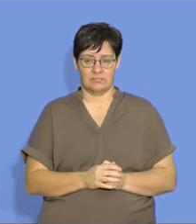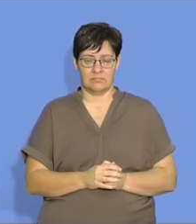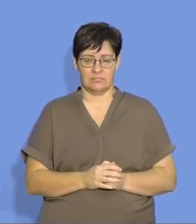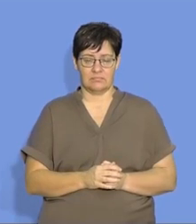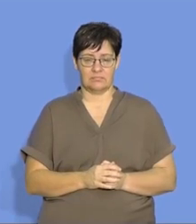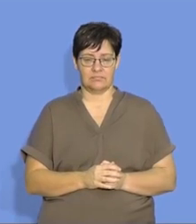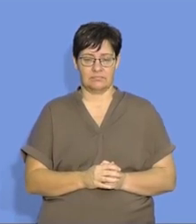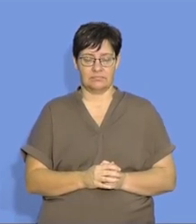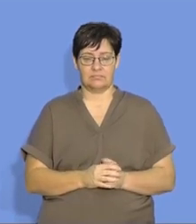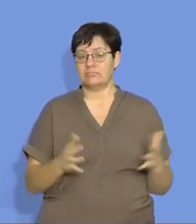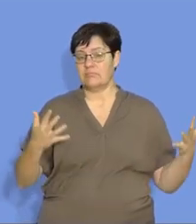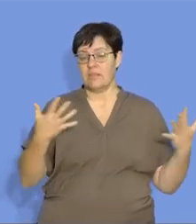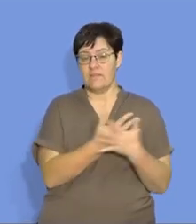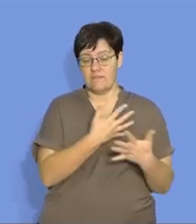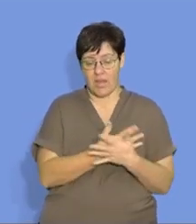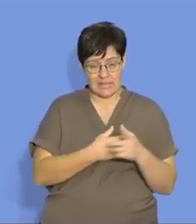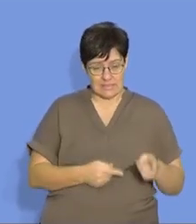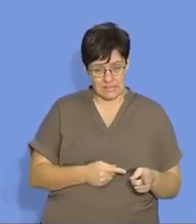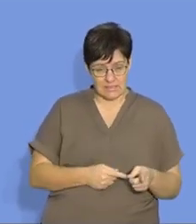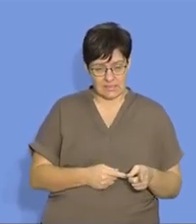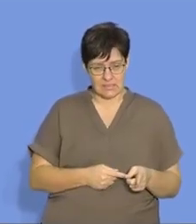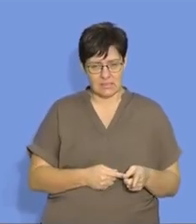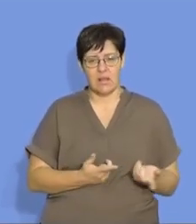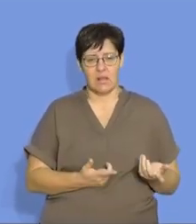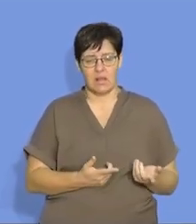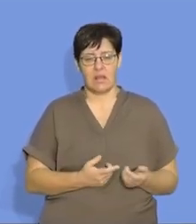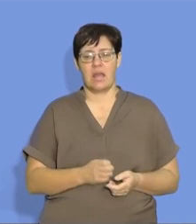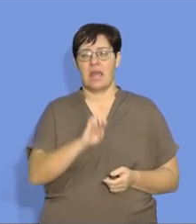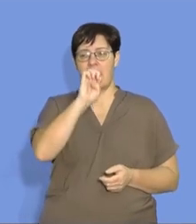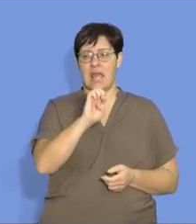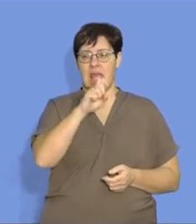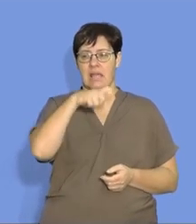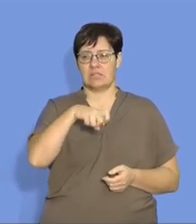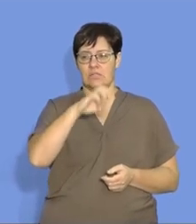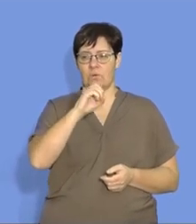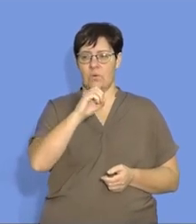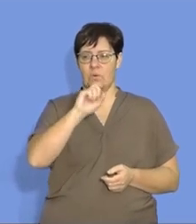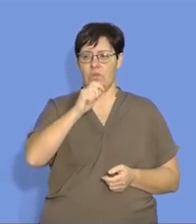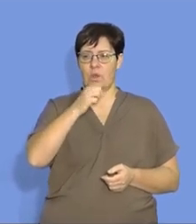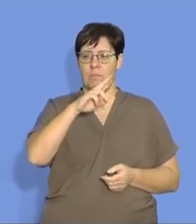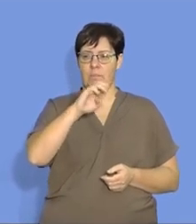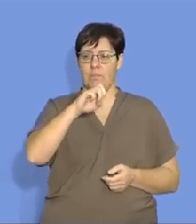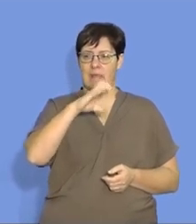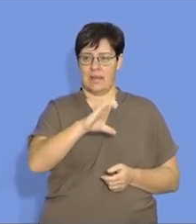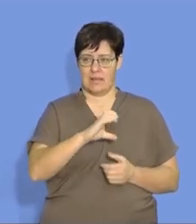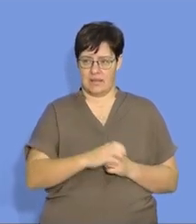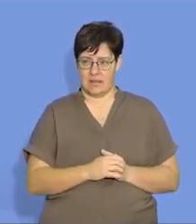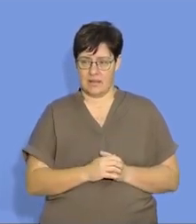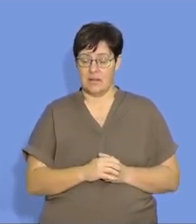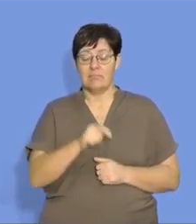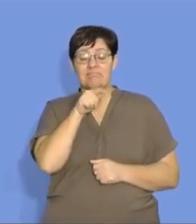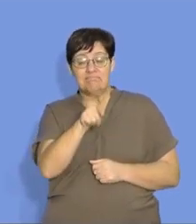So, fast reactions are normally exothermic reactions, and with exothermic reactions,